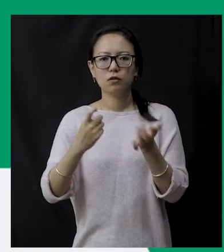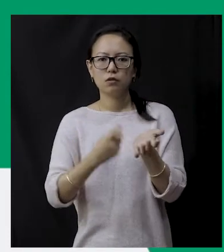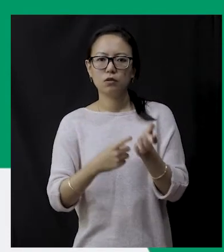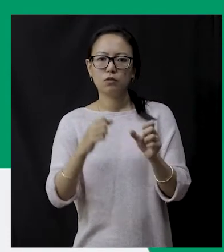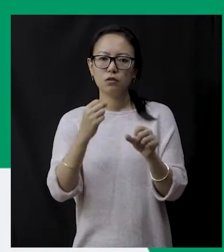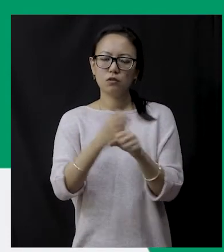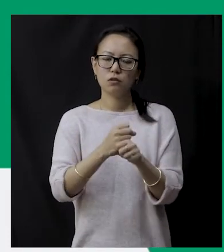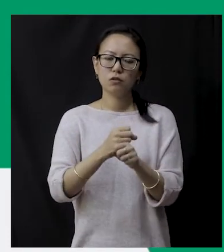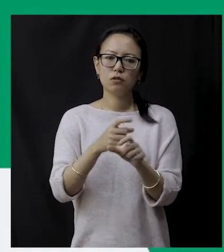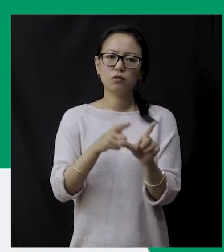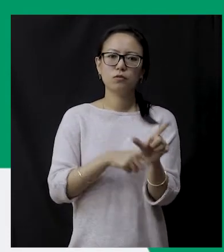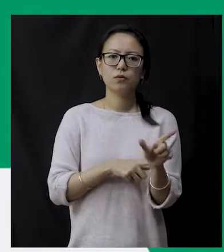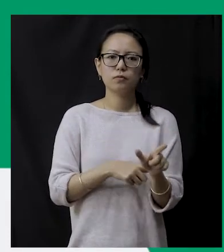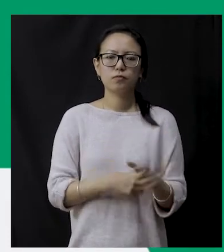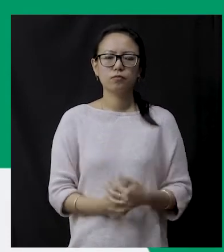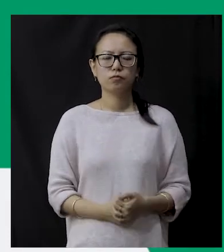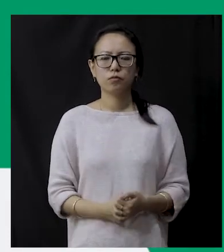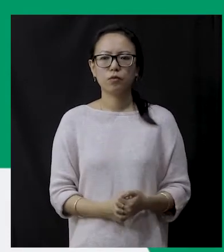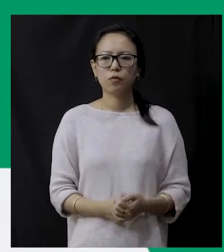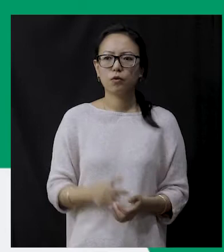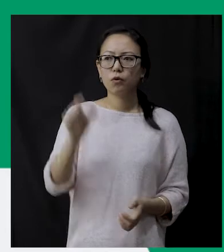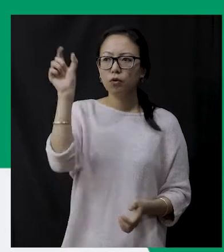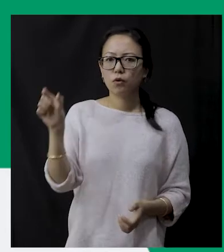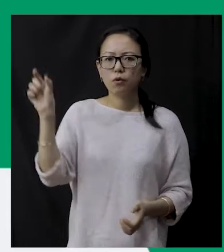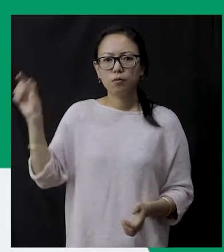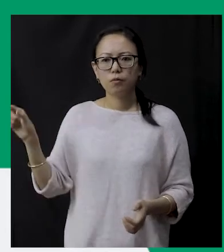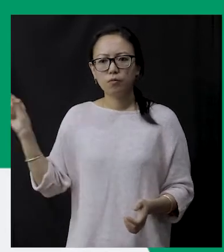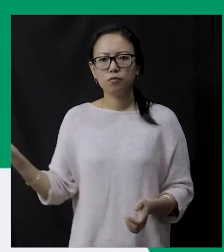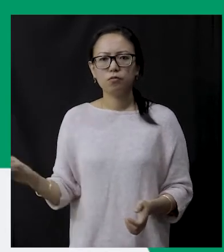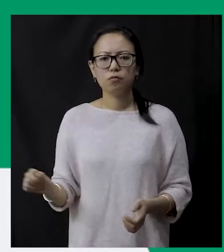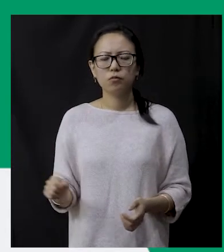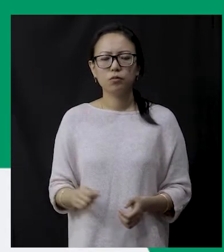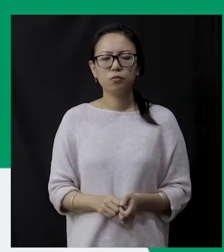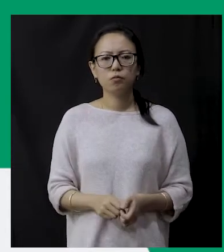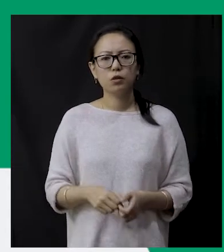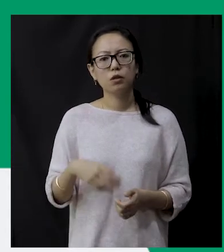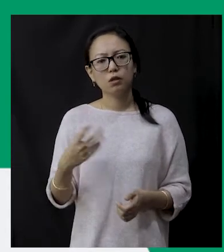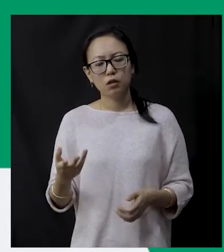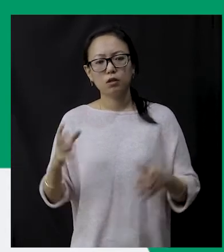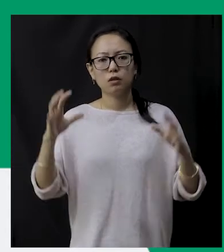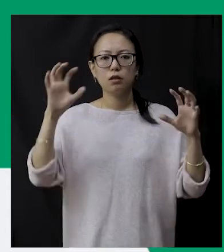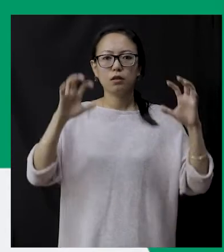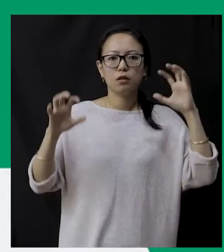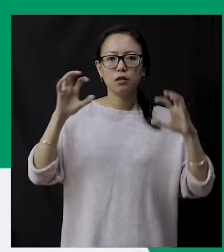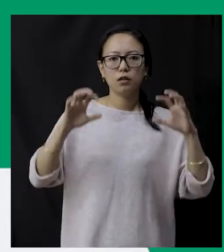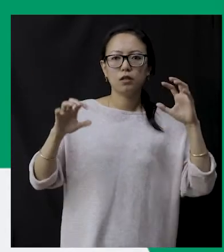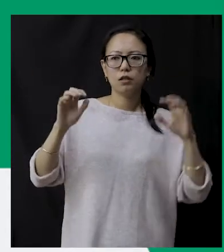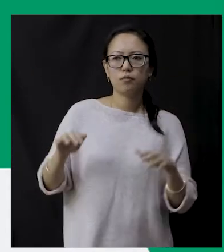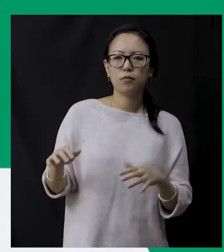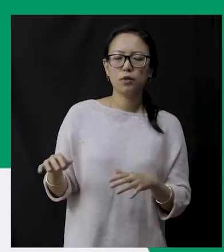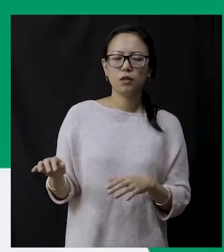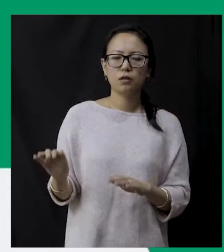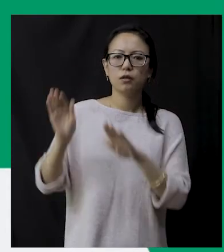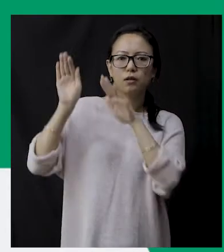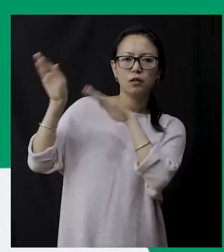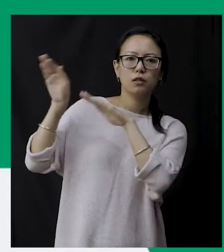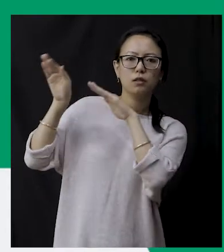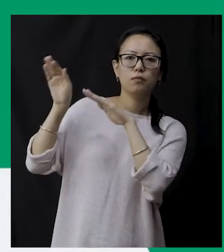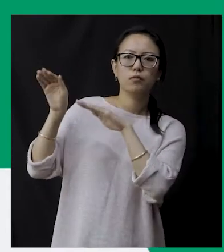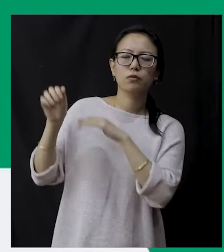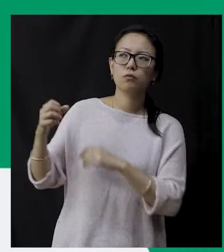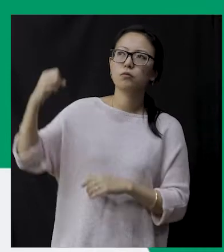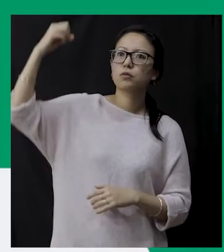and even animals, okay, animals are dependent on the energy from the